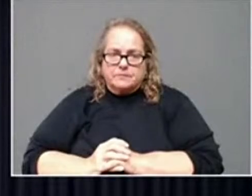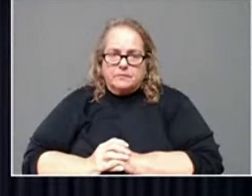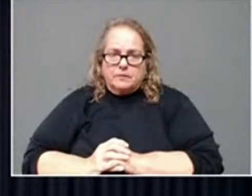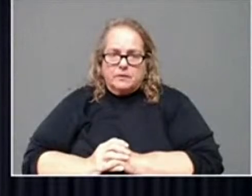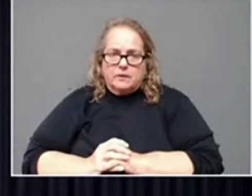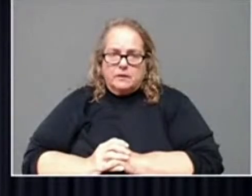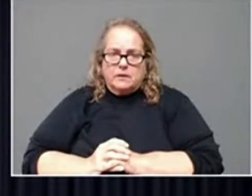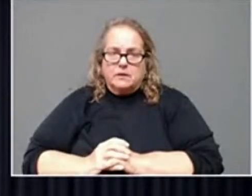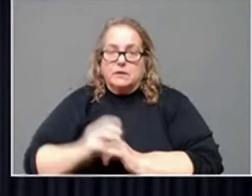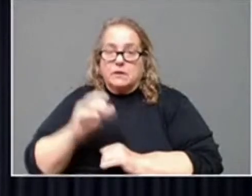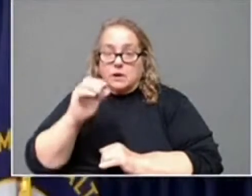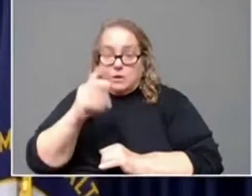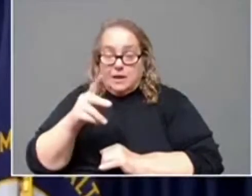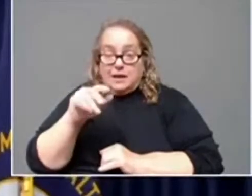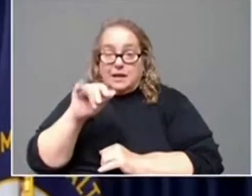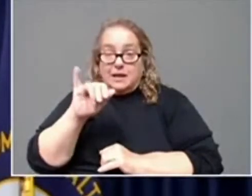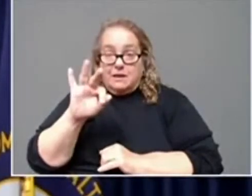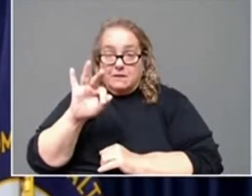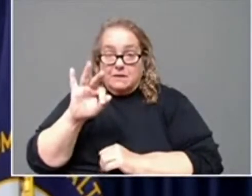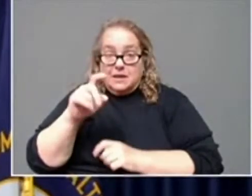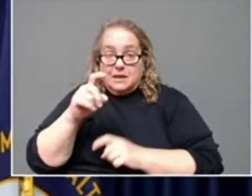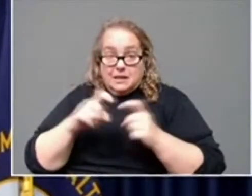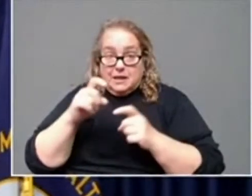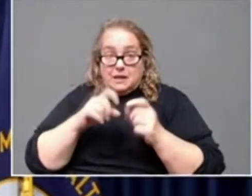All right. If dealing with all this, and thank you.